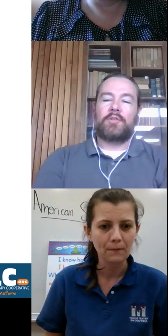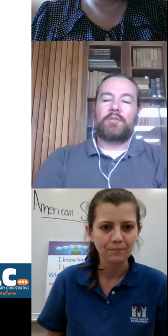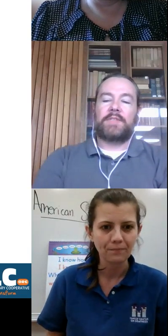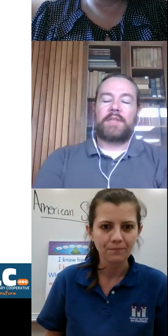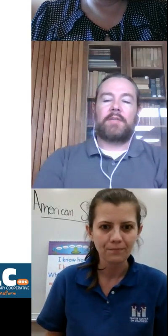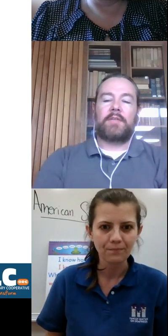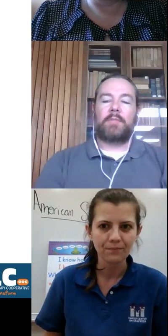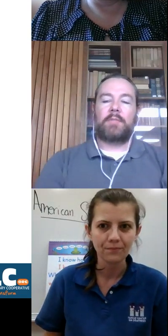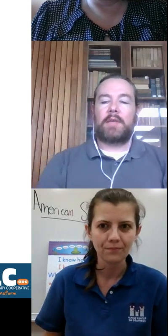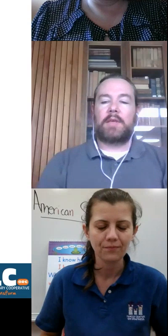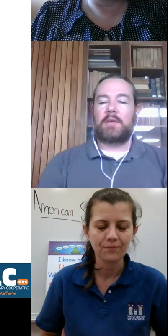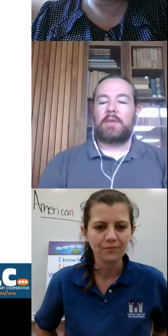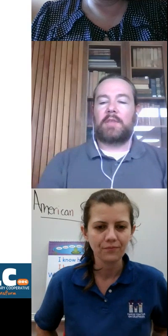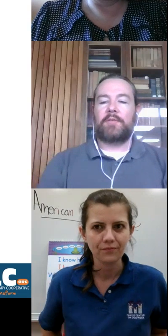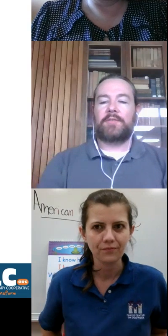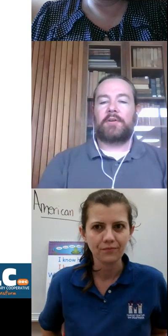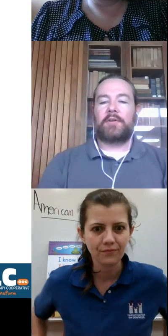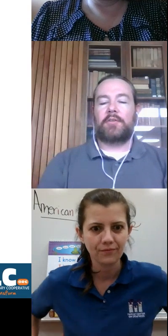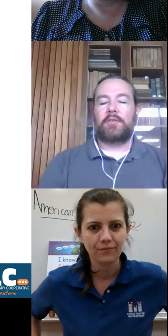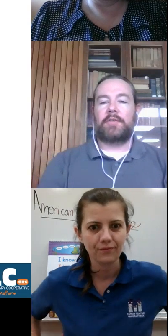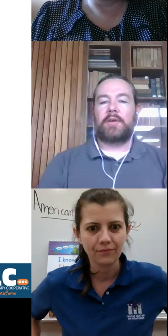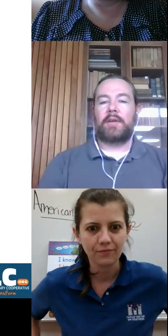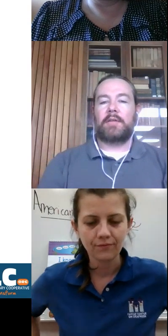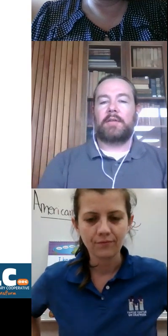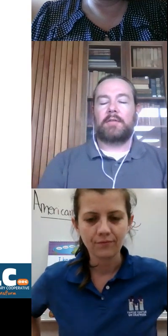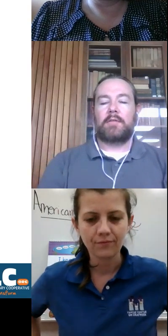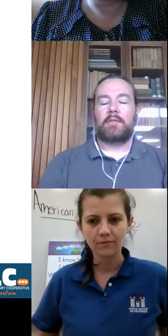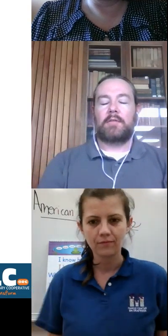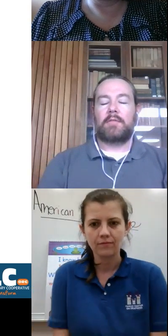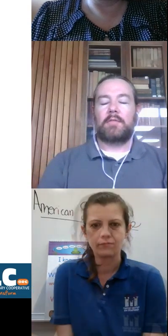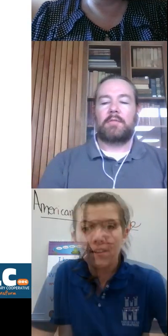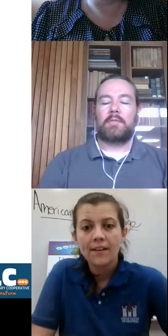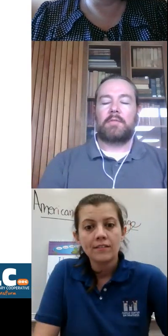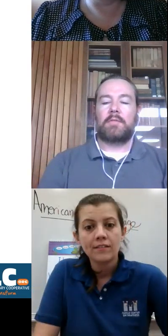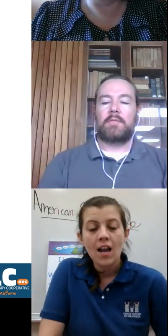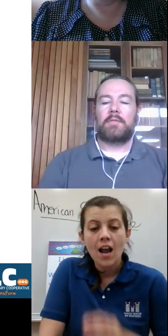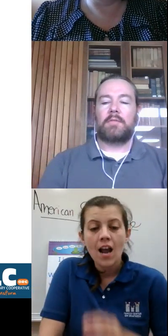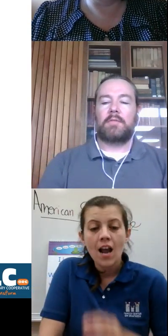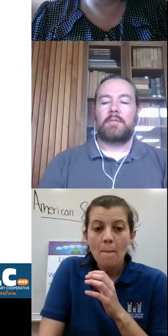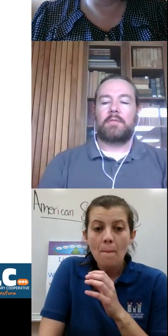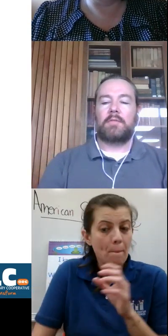How old would you say somebody can be when they first start learning sign?